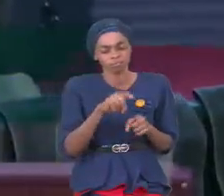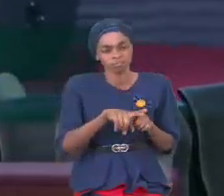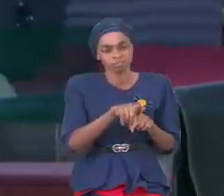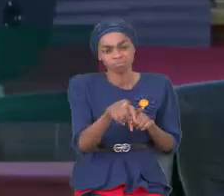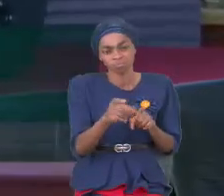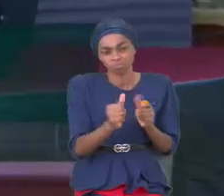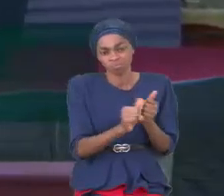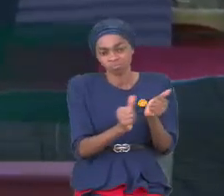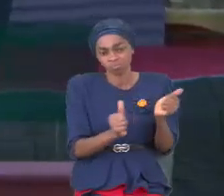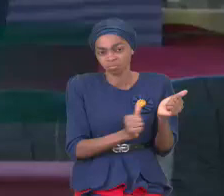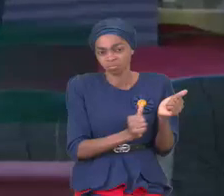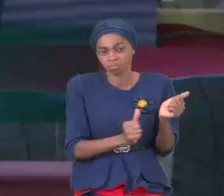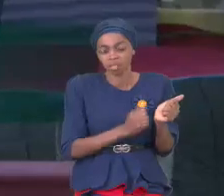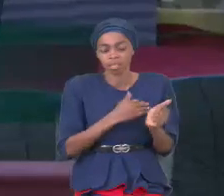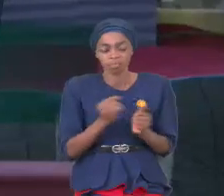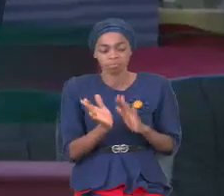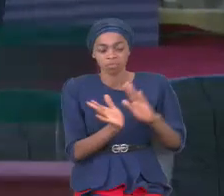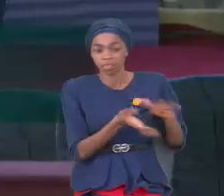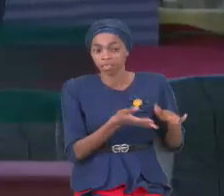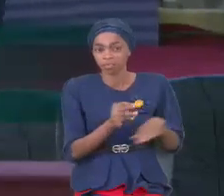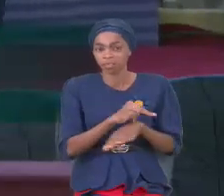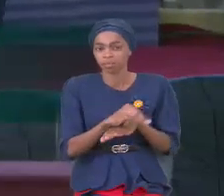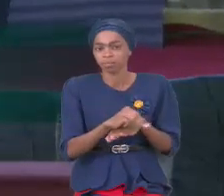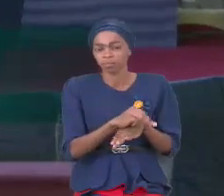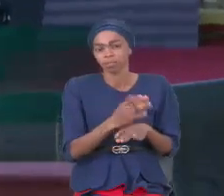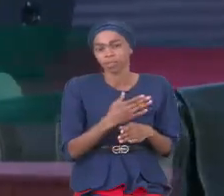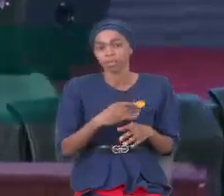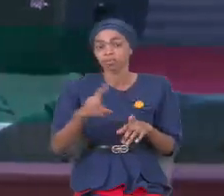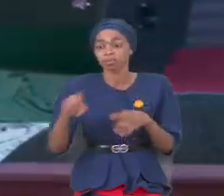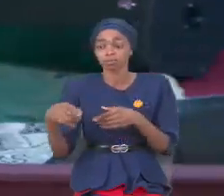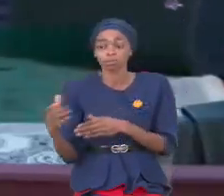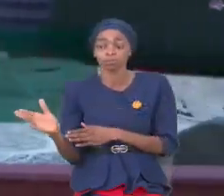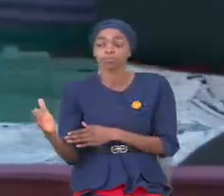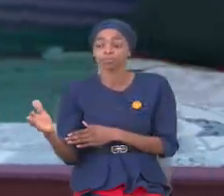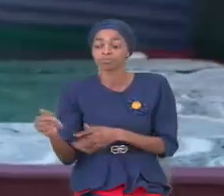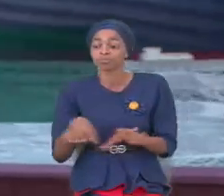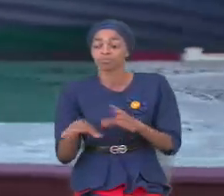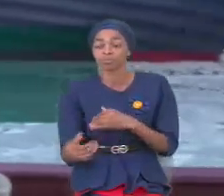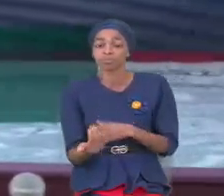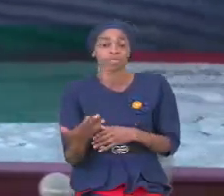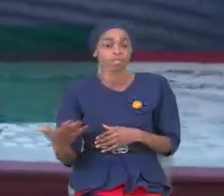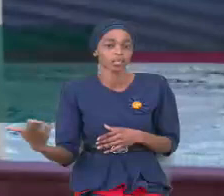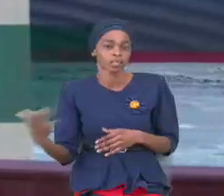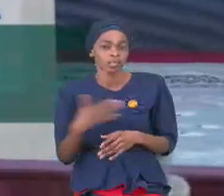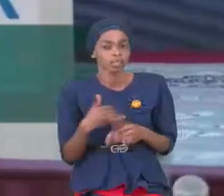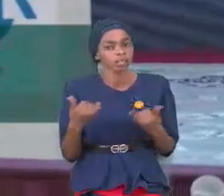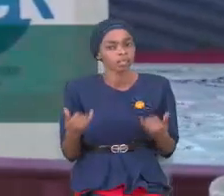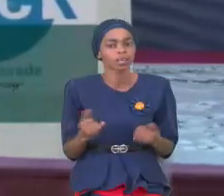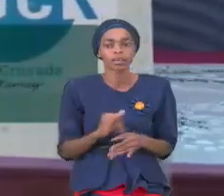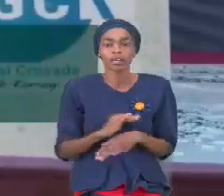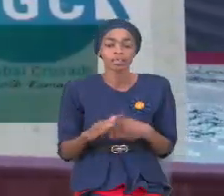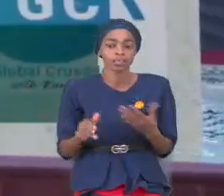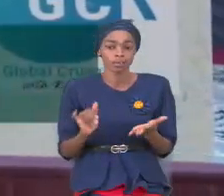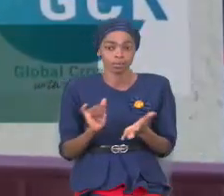You let it. I go a fishing. And you went a fishing. And that night, with all the people